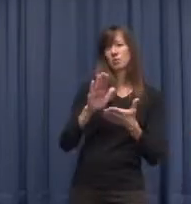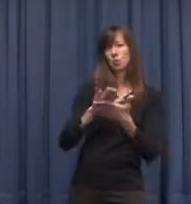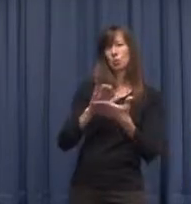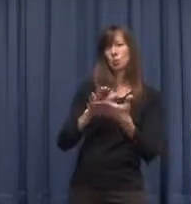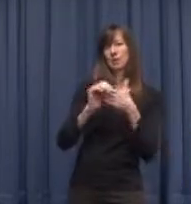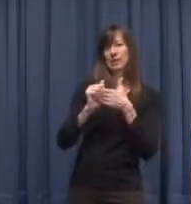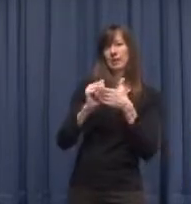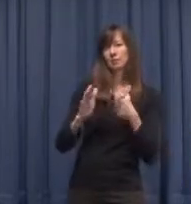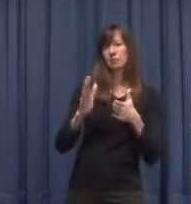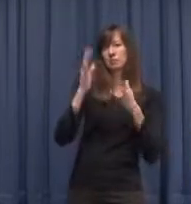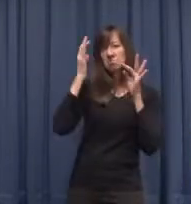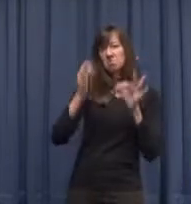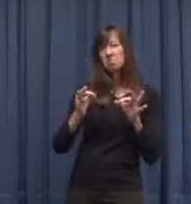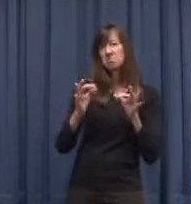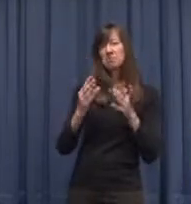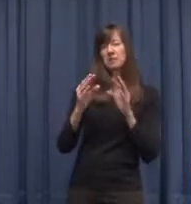that.